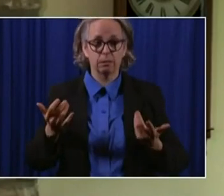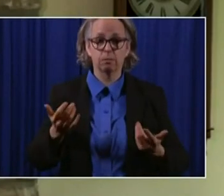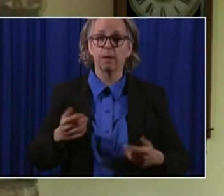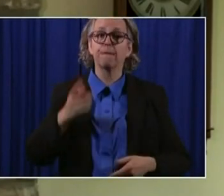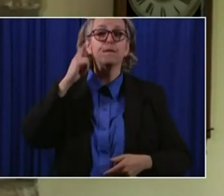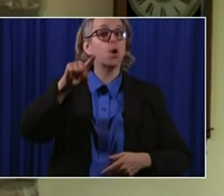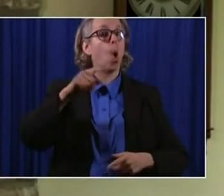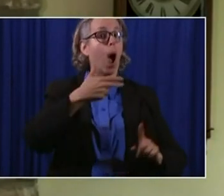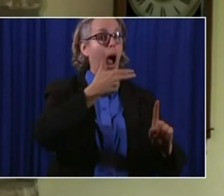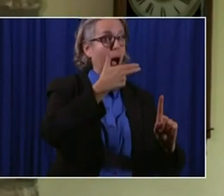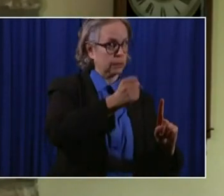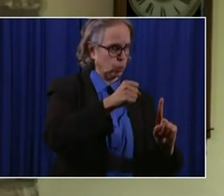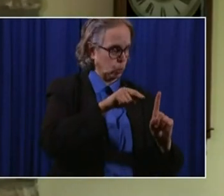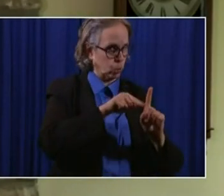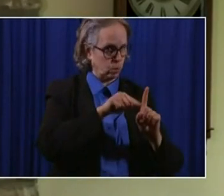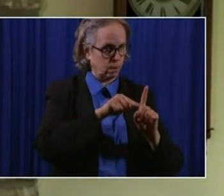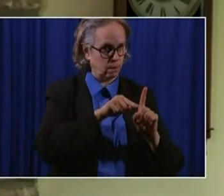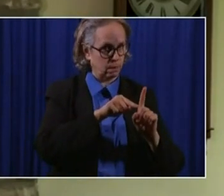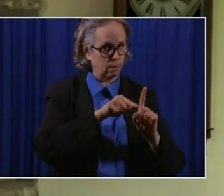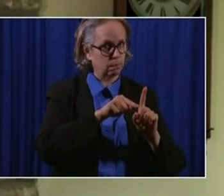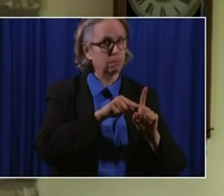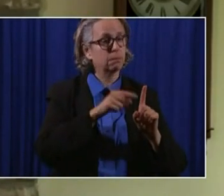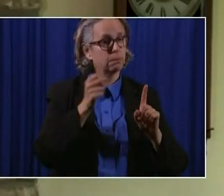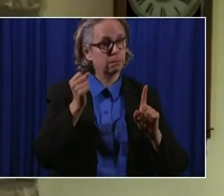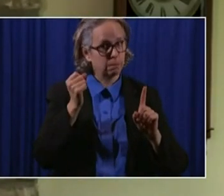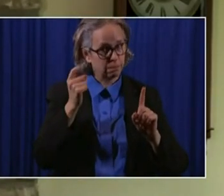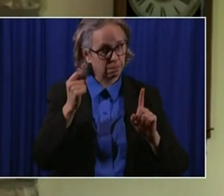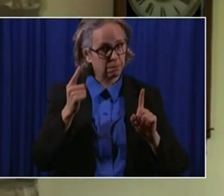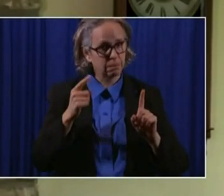only situations that are under the Ohio